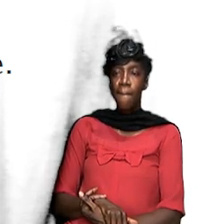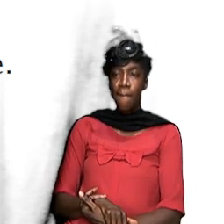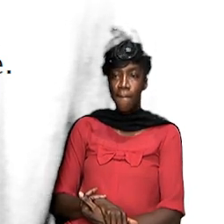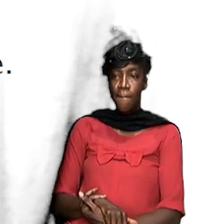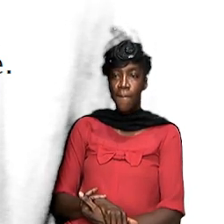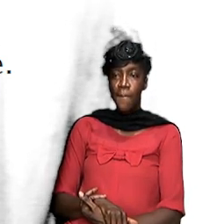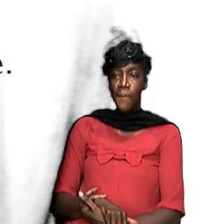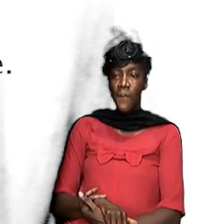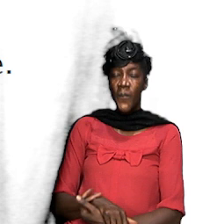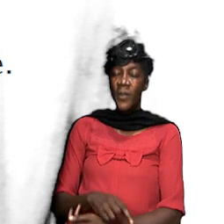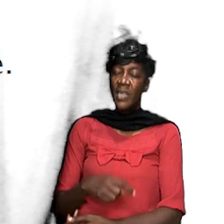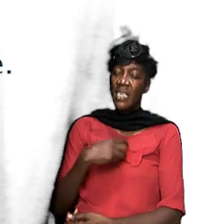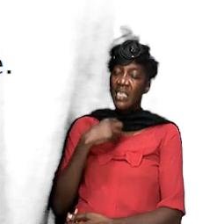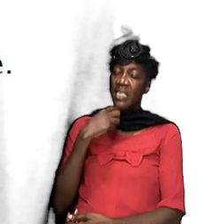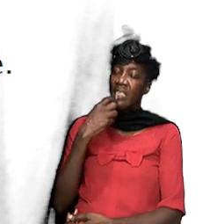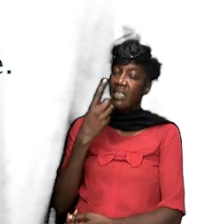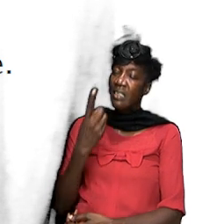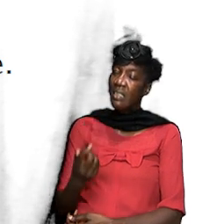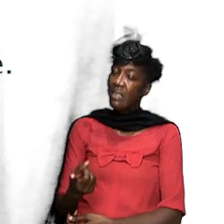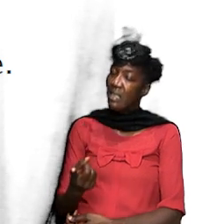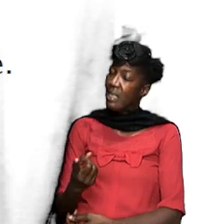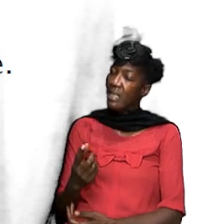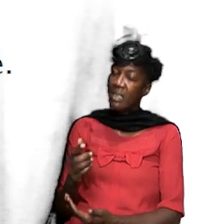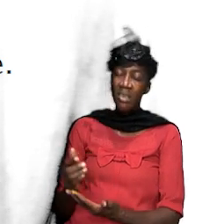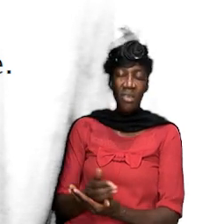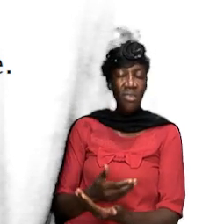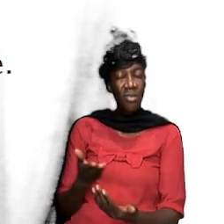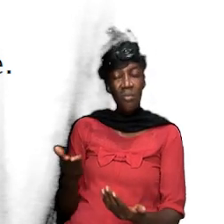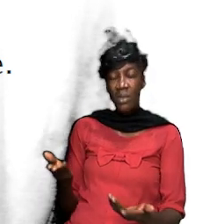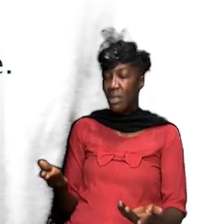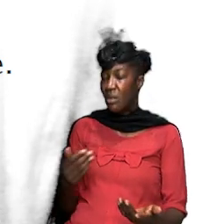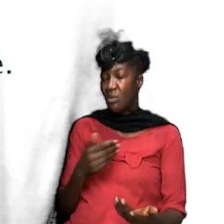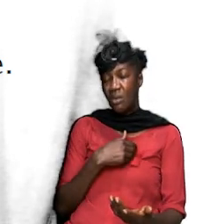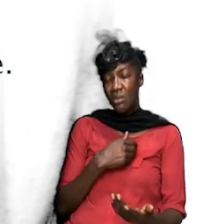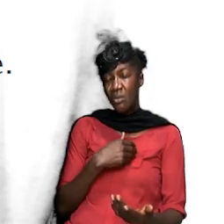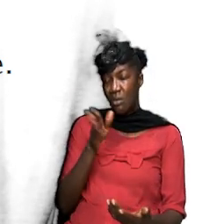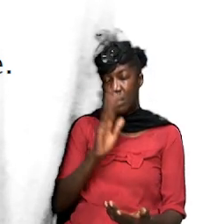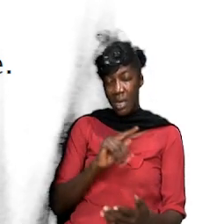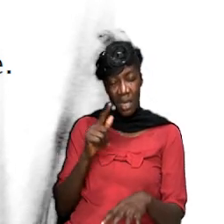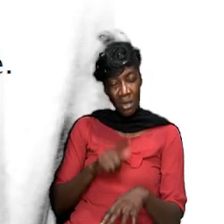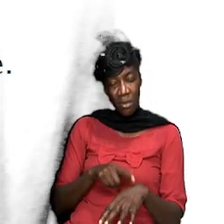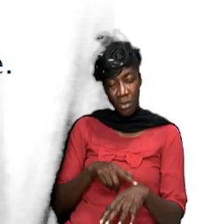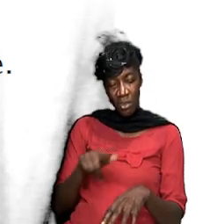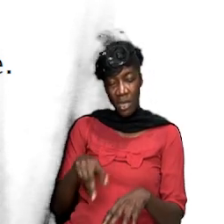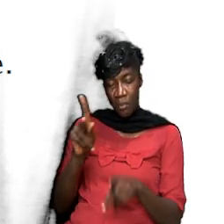To say something to a soul. God, touch that person that I'm a past today.